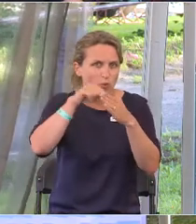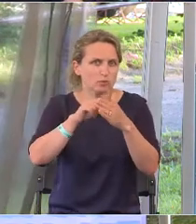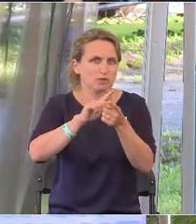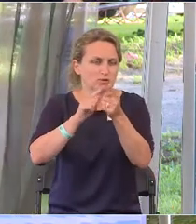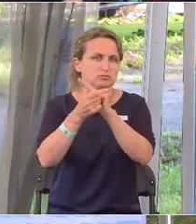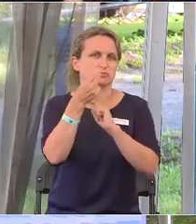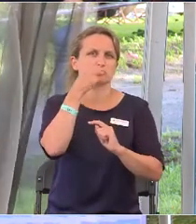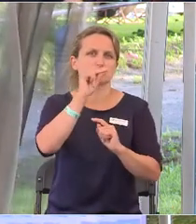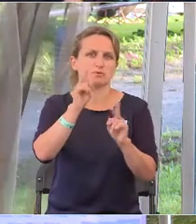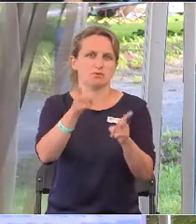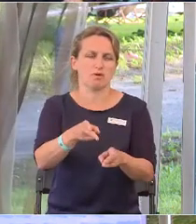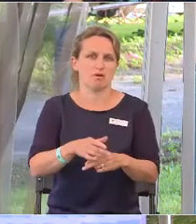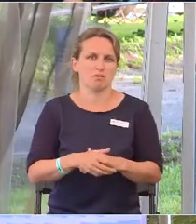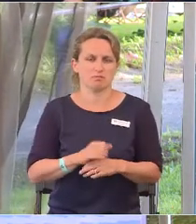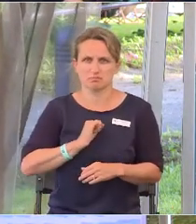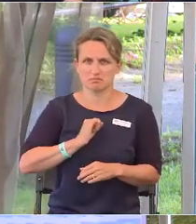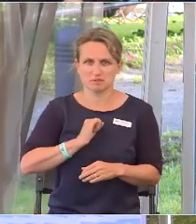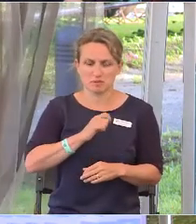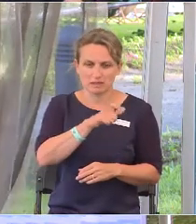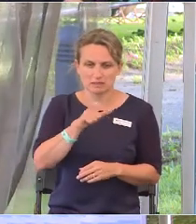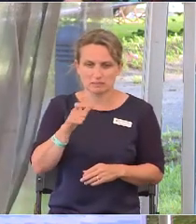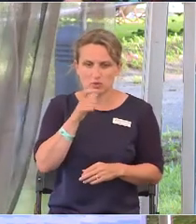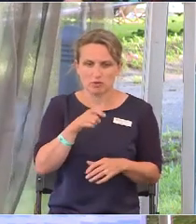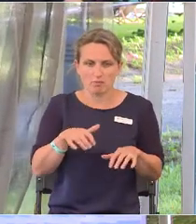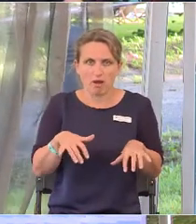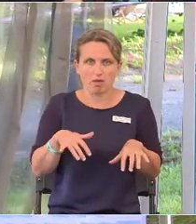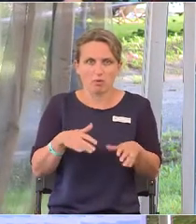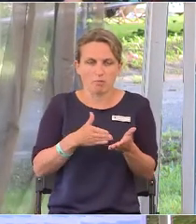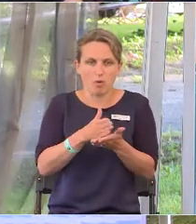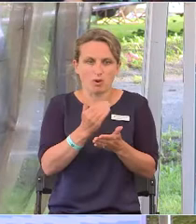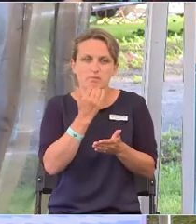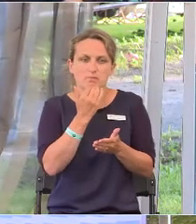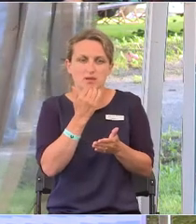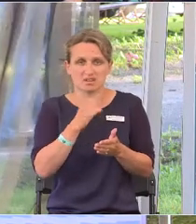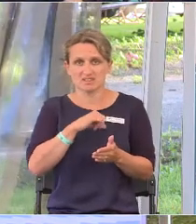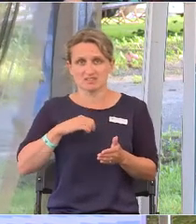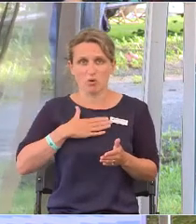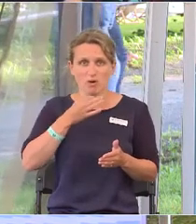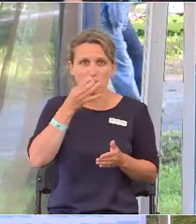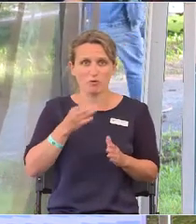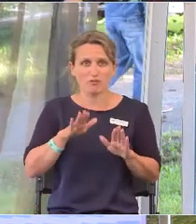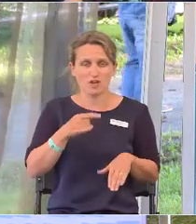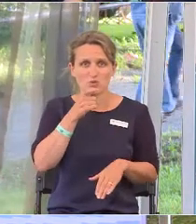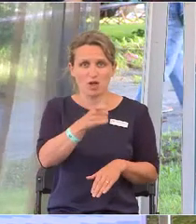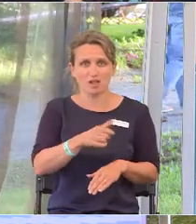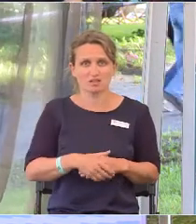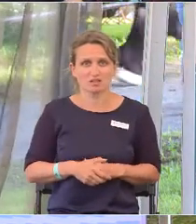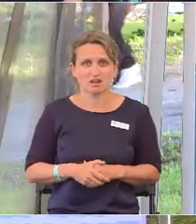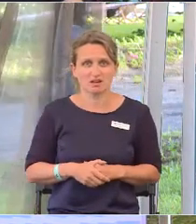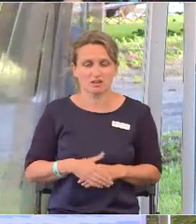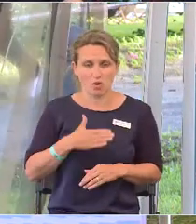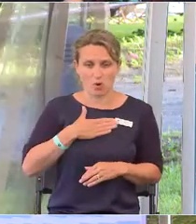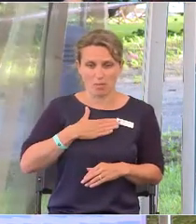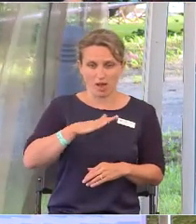yeah, I think that why people say that I don't know. I can say from my own experience that, for instance, I'm in my